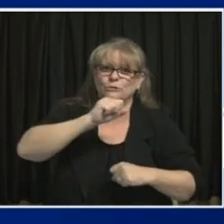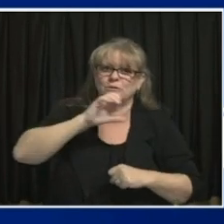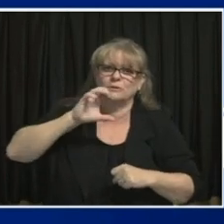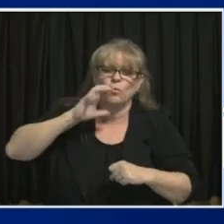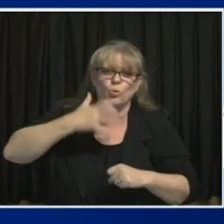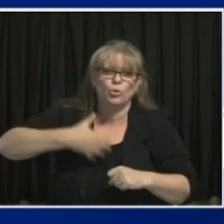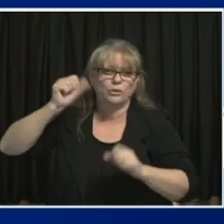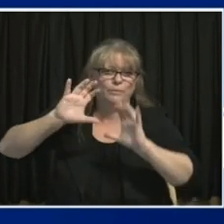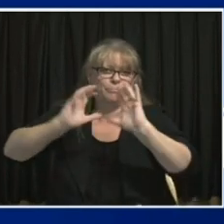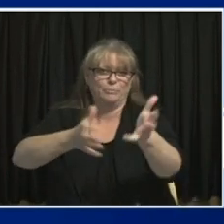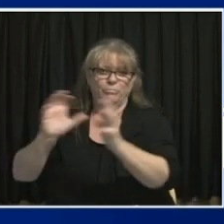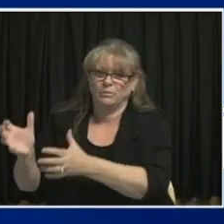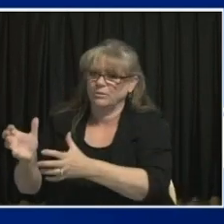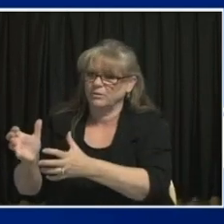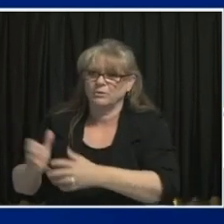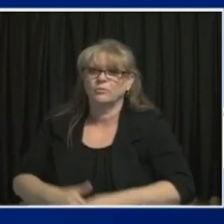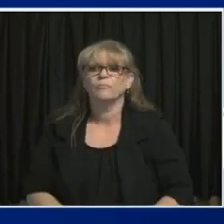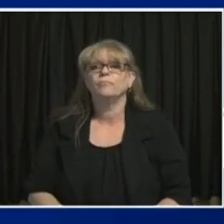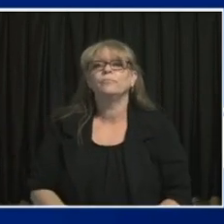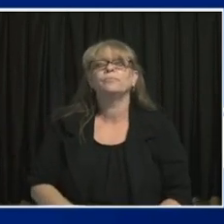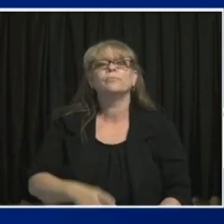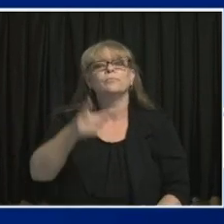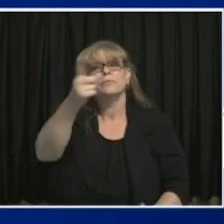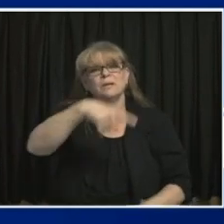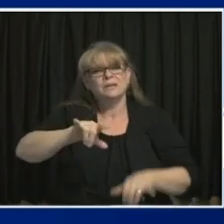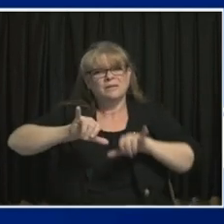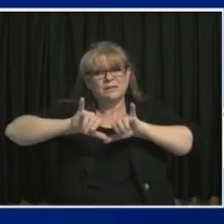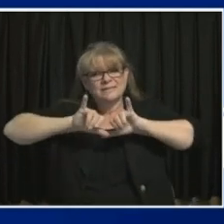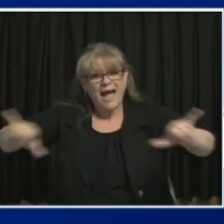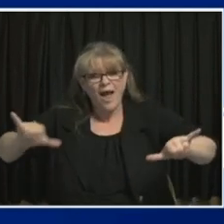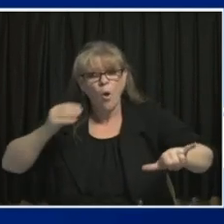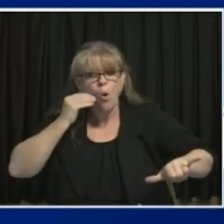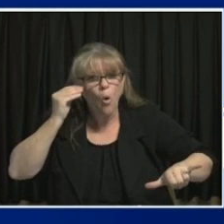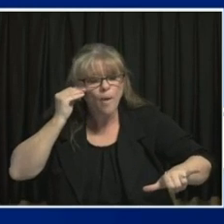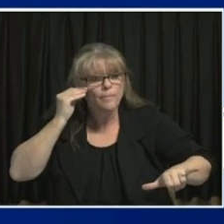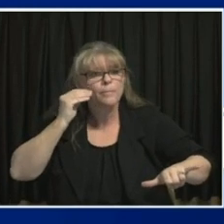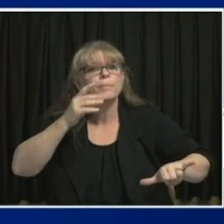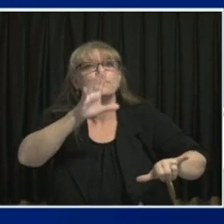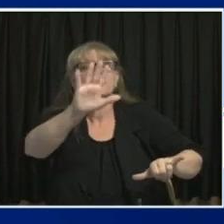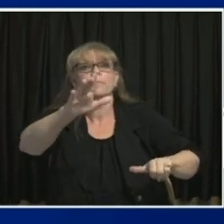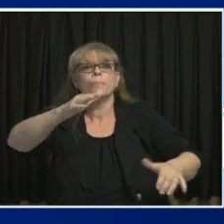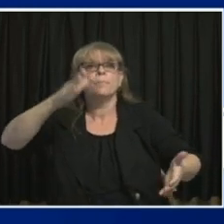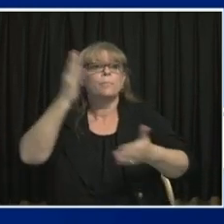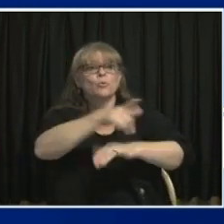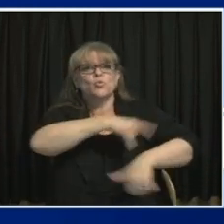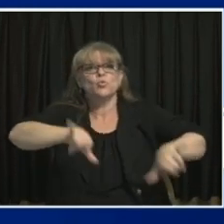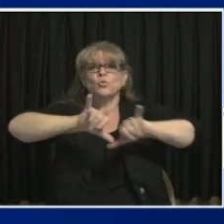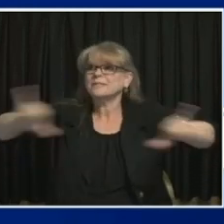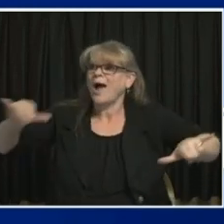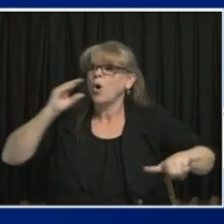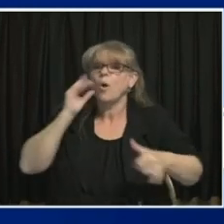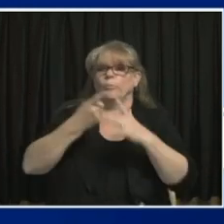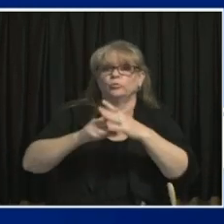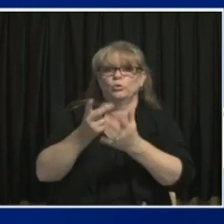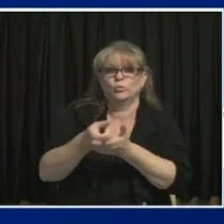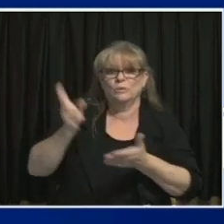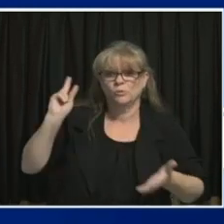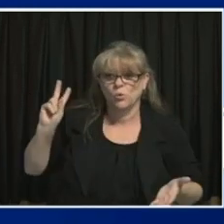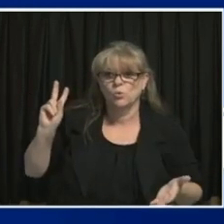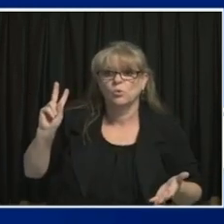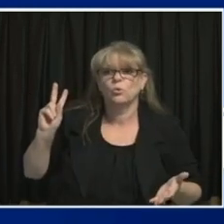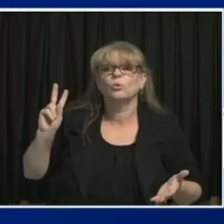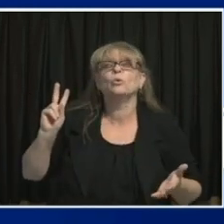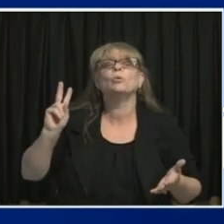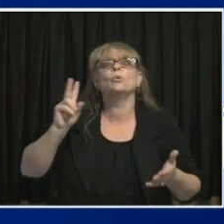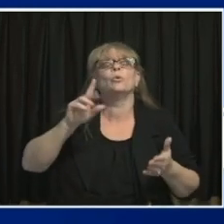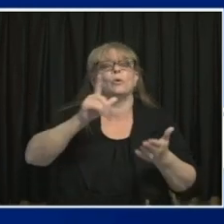the stay-at-home order, ending the stay-at-home order, opening up and transitioning to a safer at home for most people, while continuing to